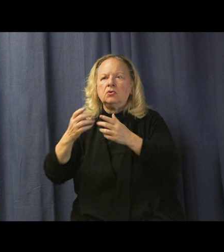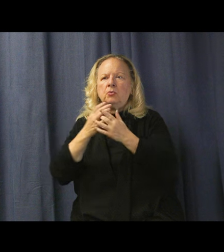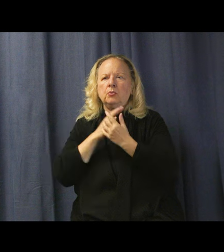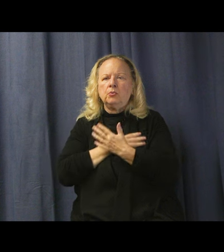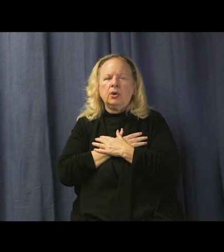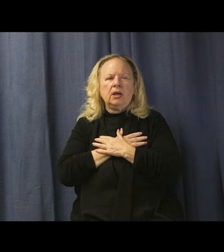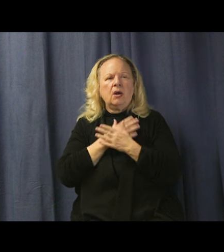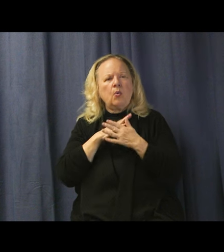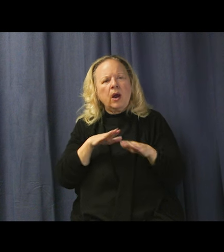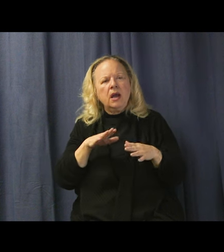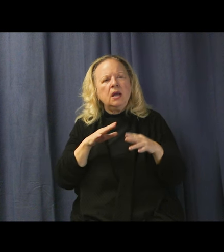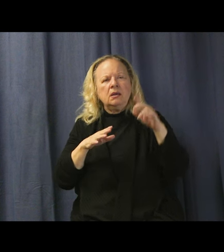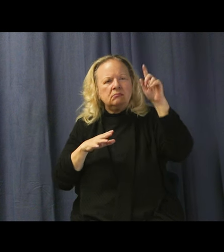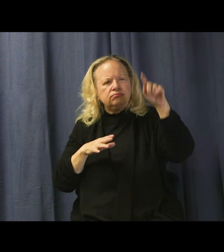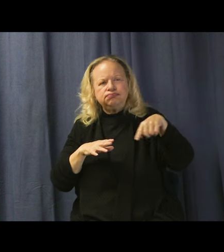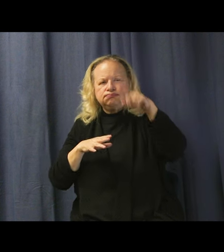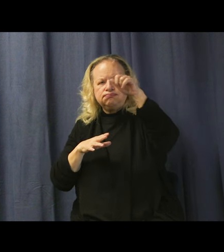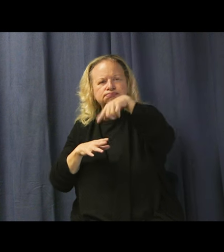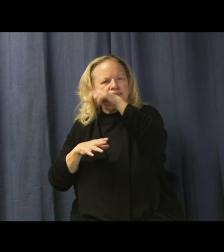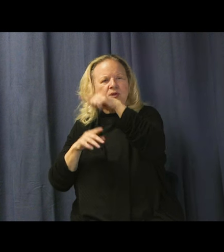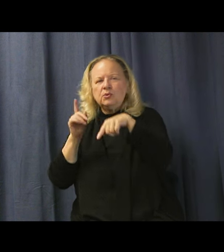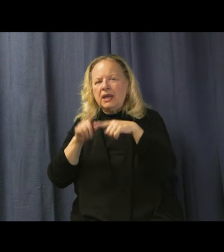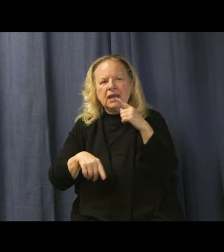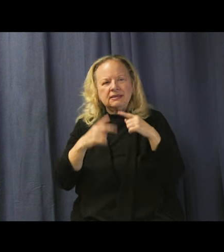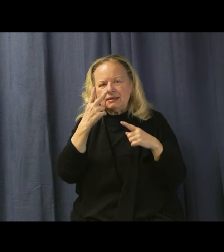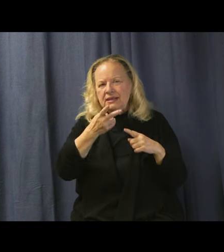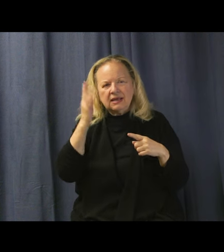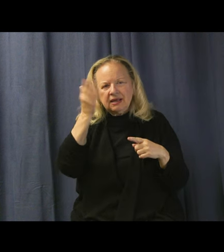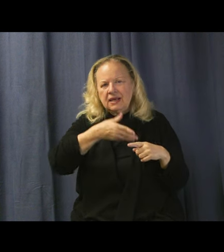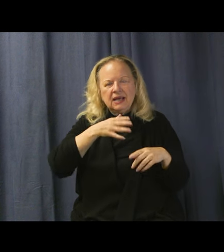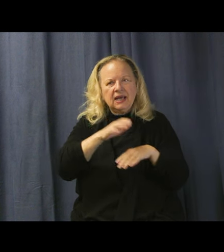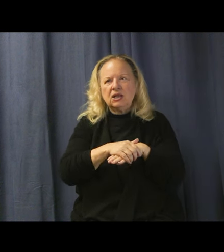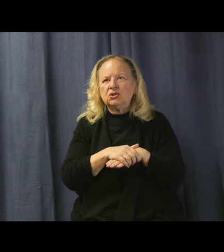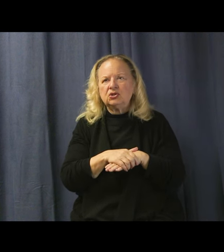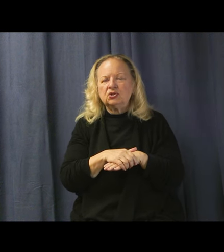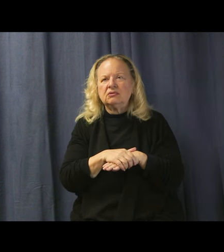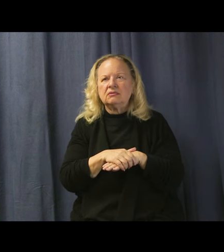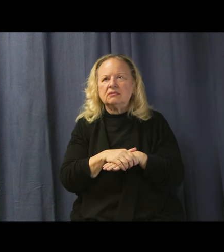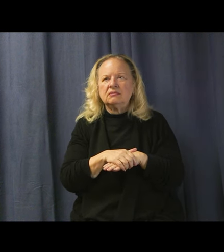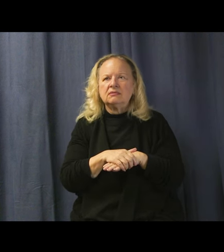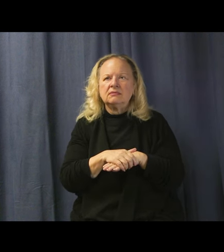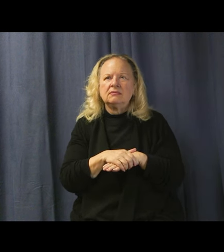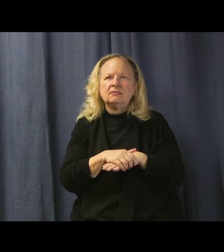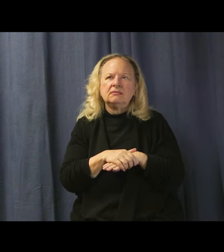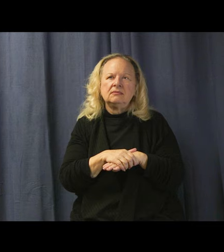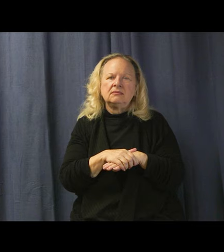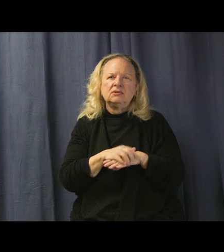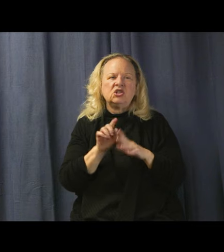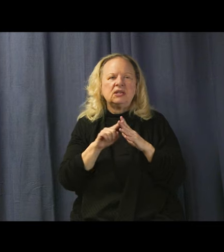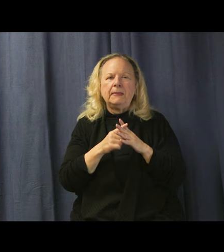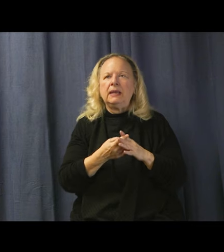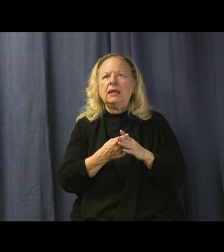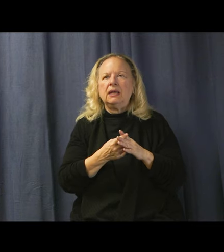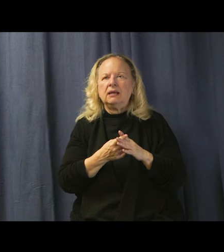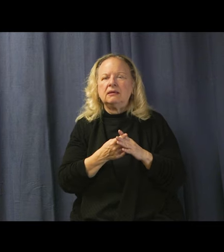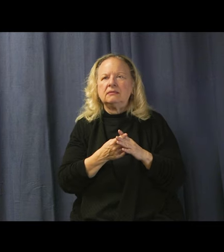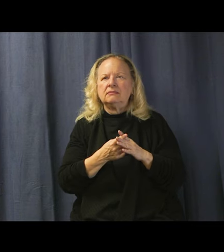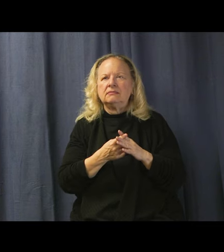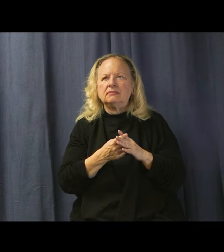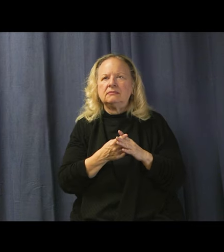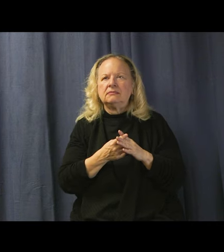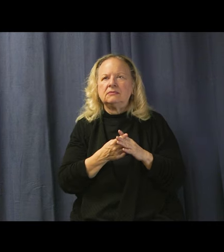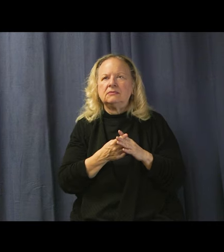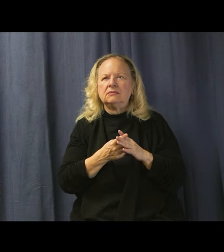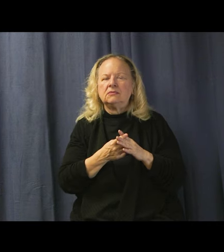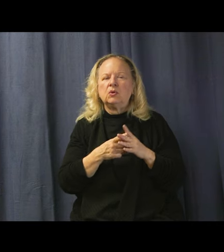You're not going to see that in English. This is why this is just the beginning of the most exciting year you're going to have